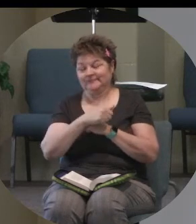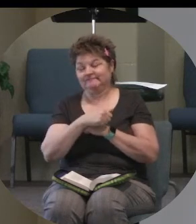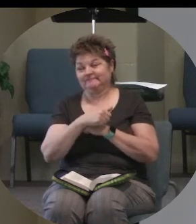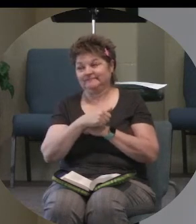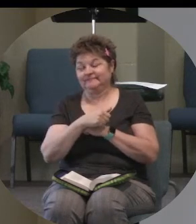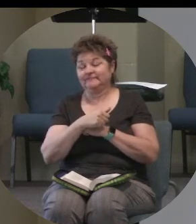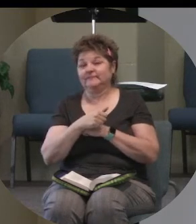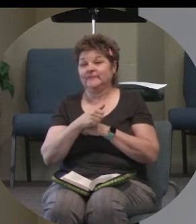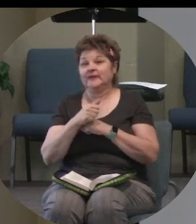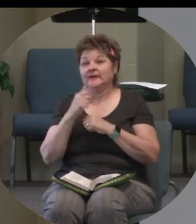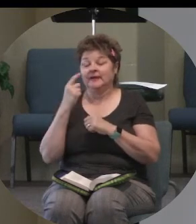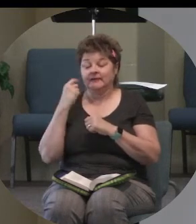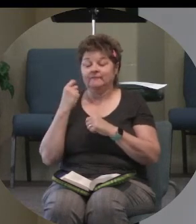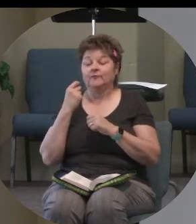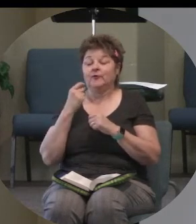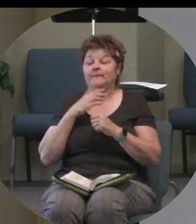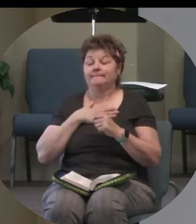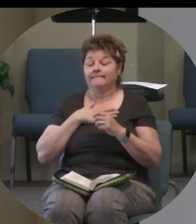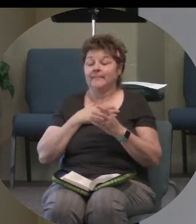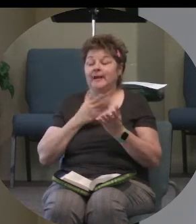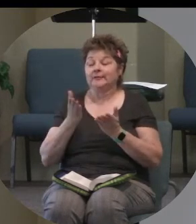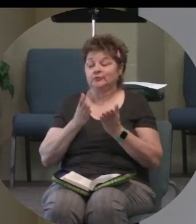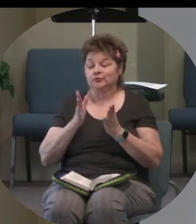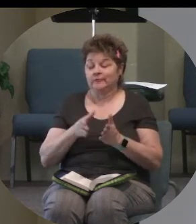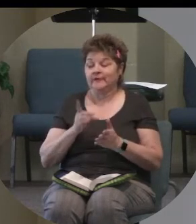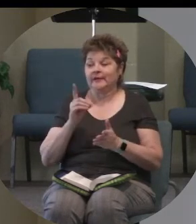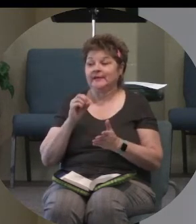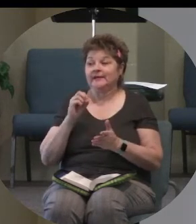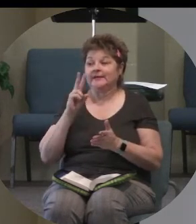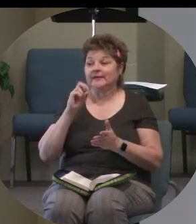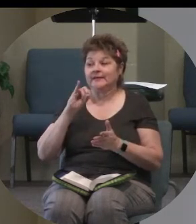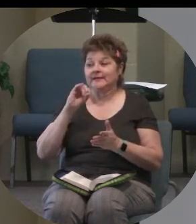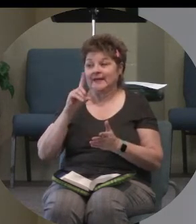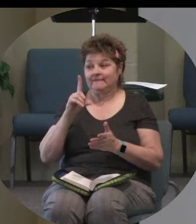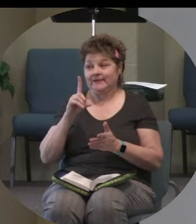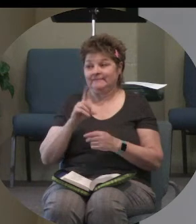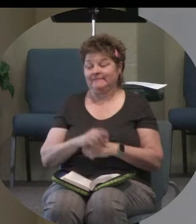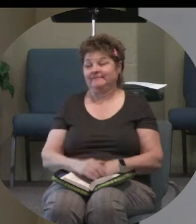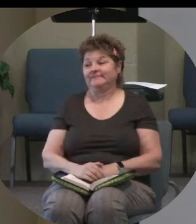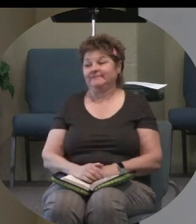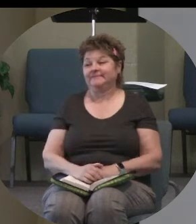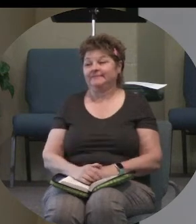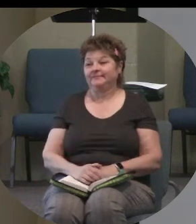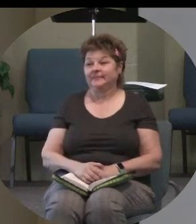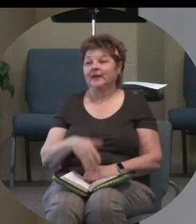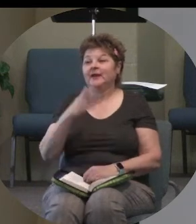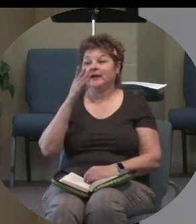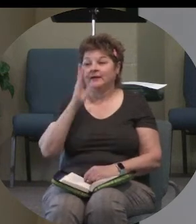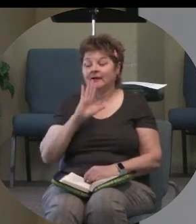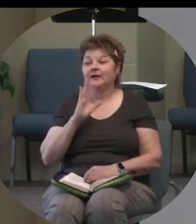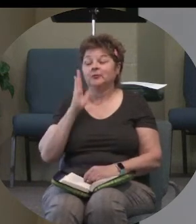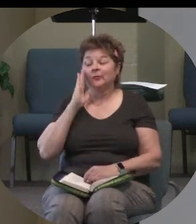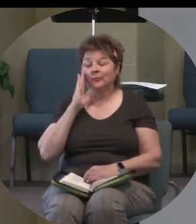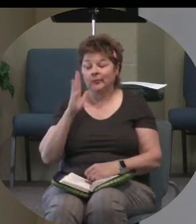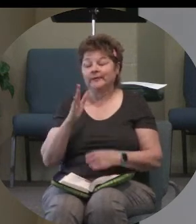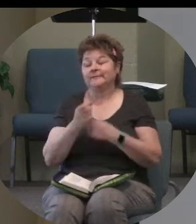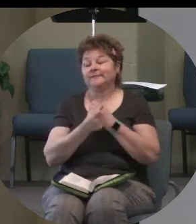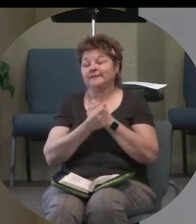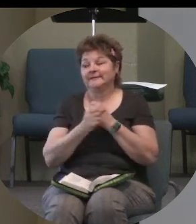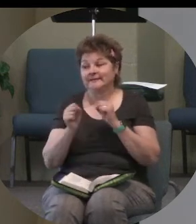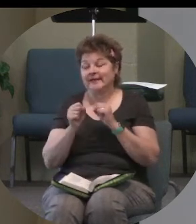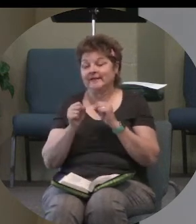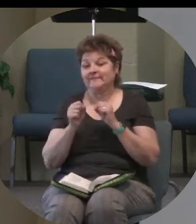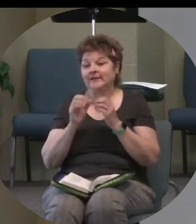for the sake of my servant David." We get this picture that God is going to save